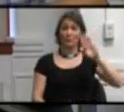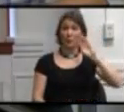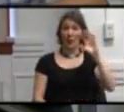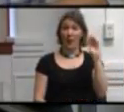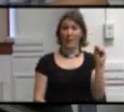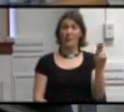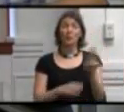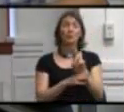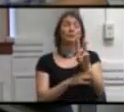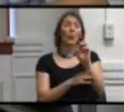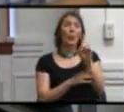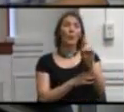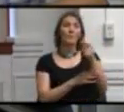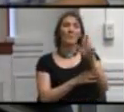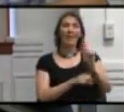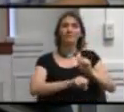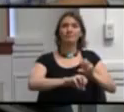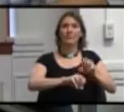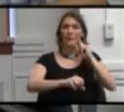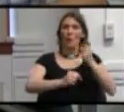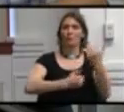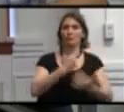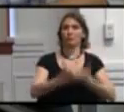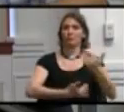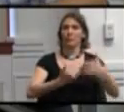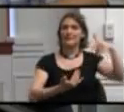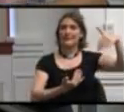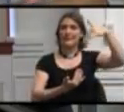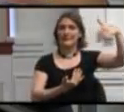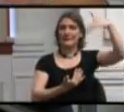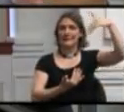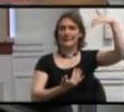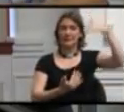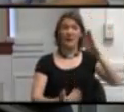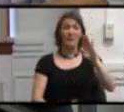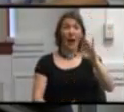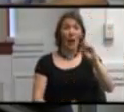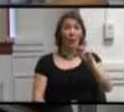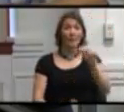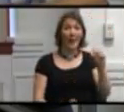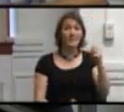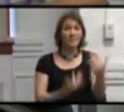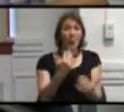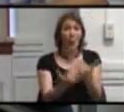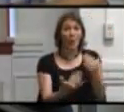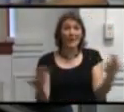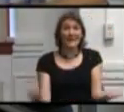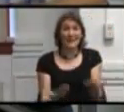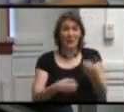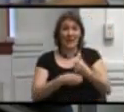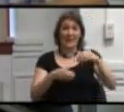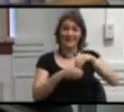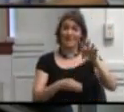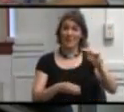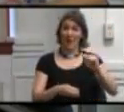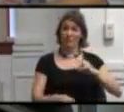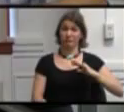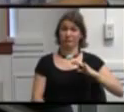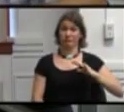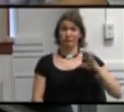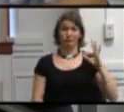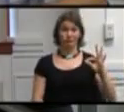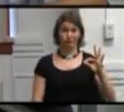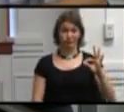use wood pellet boilers to produce our process steam. So biomass boilers that are made right here in